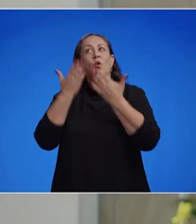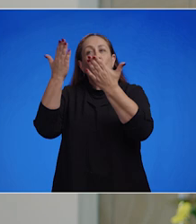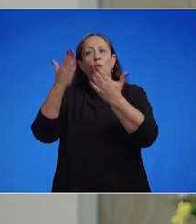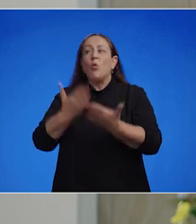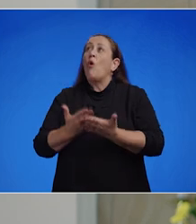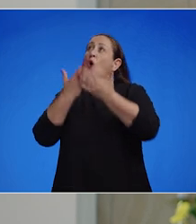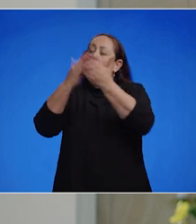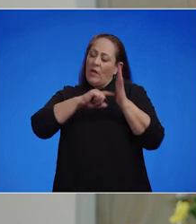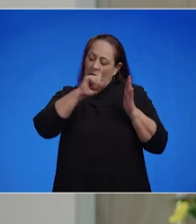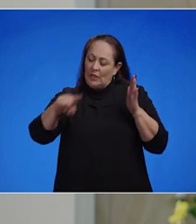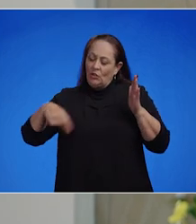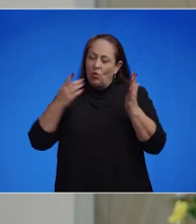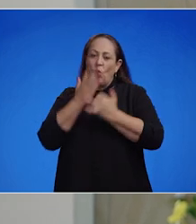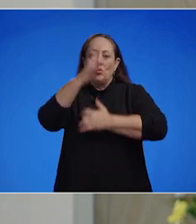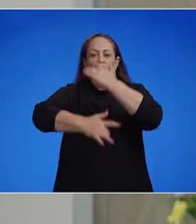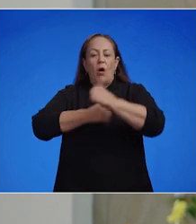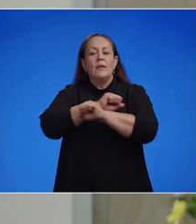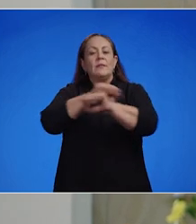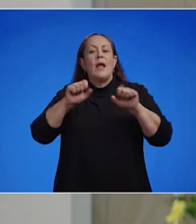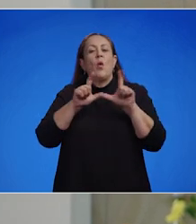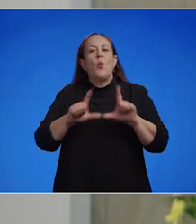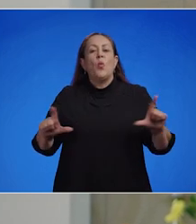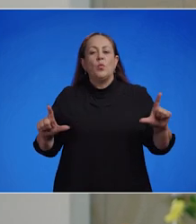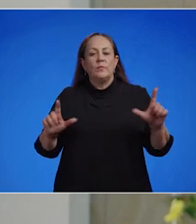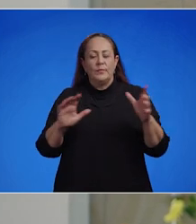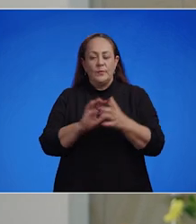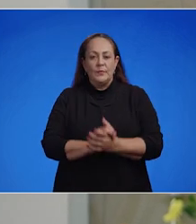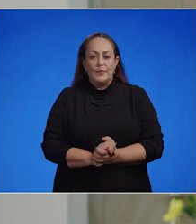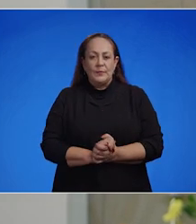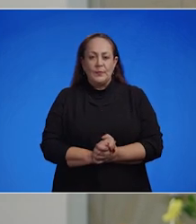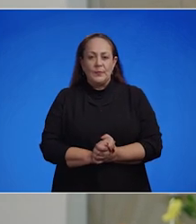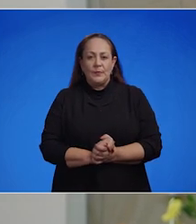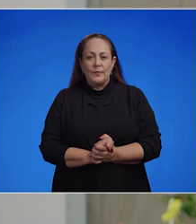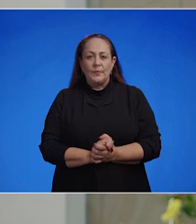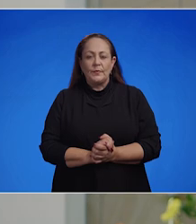us an eternal offering to you, through Christ our Lord. Amen.